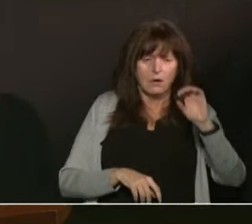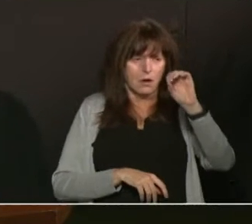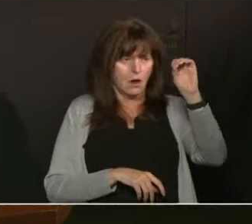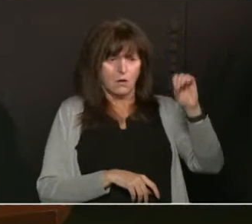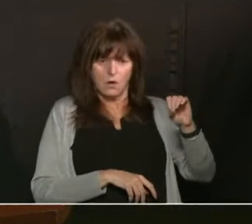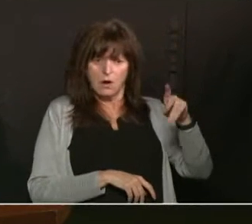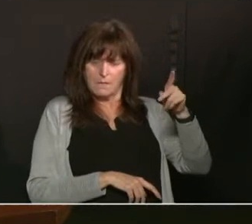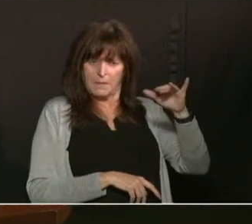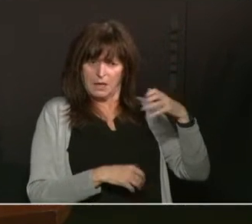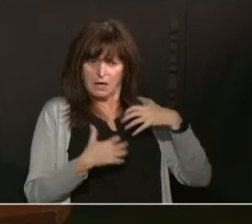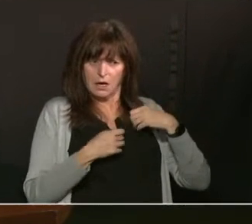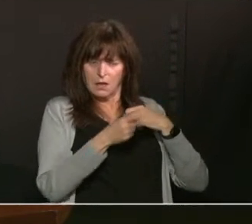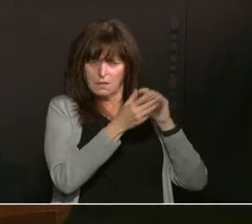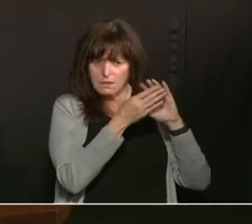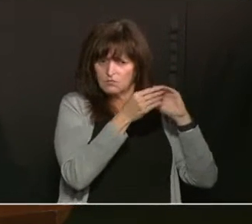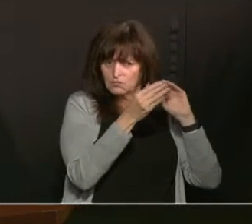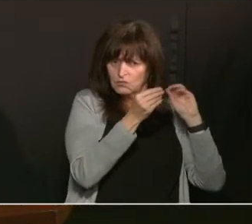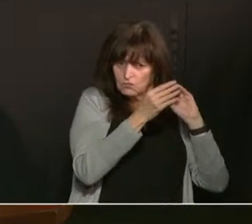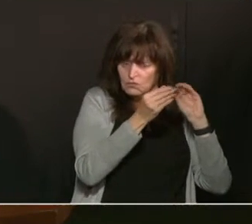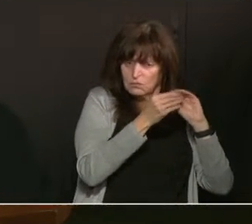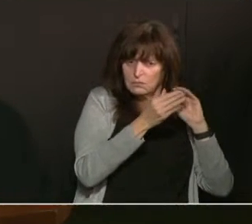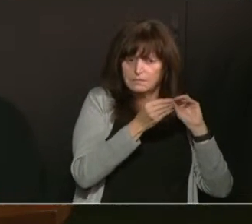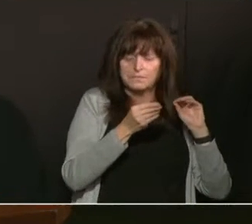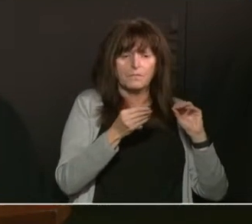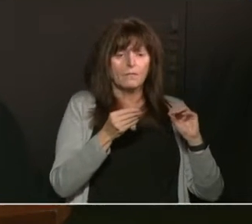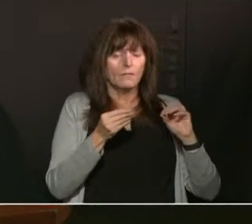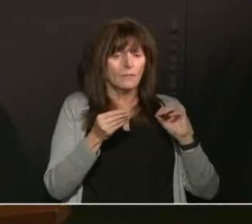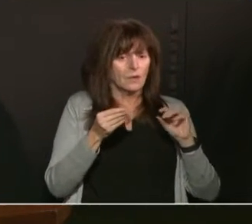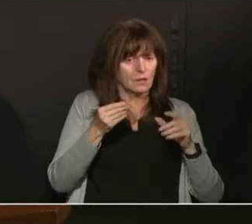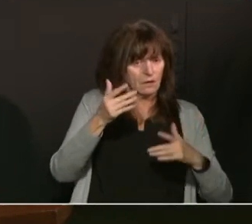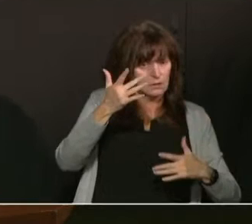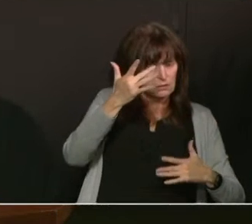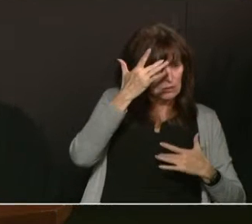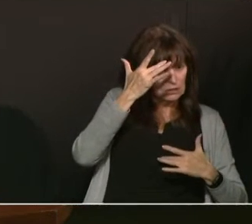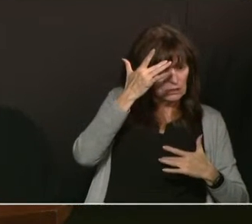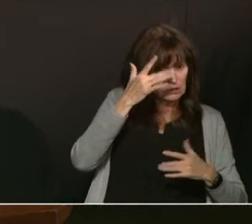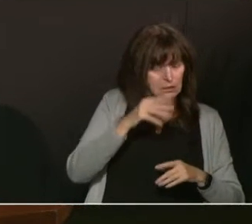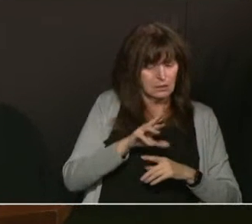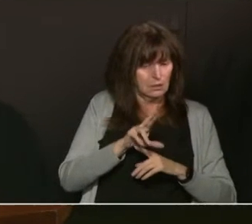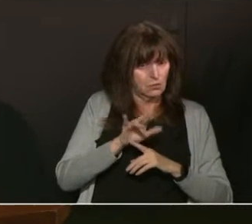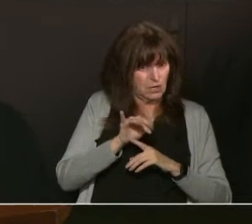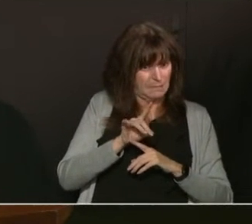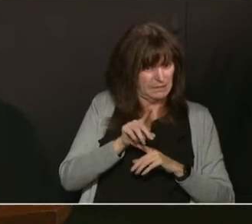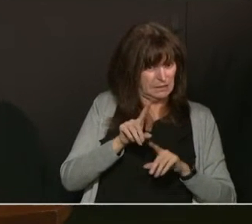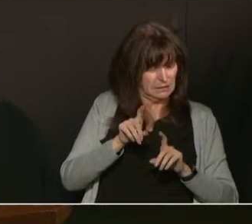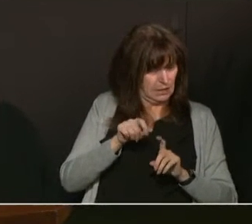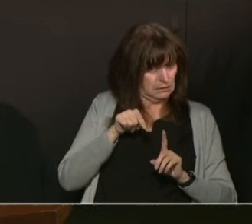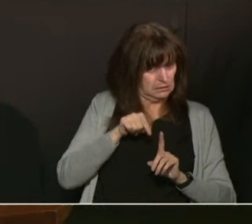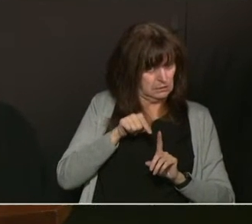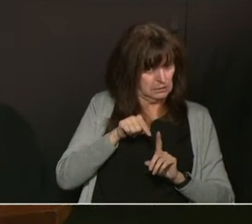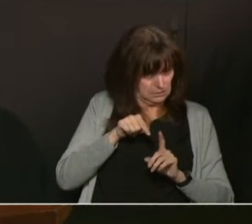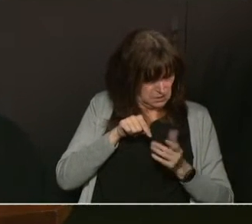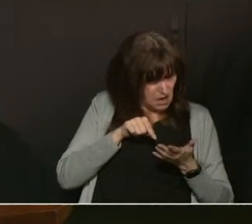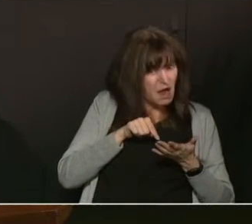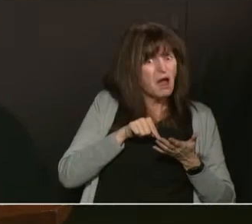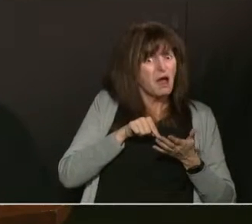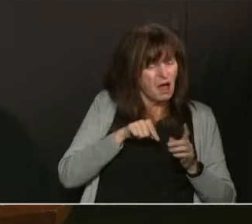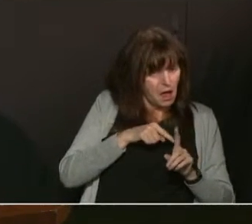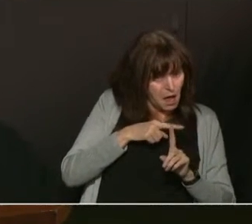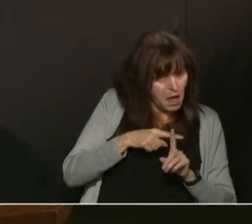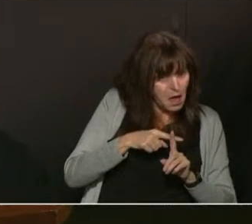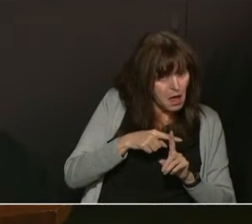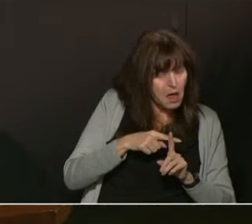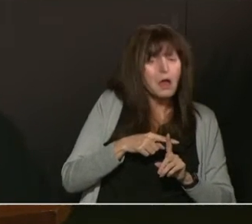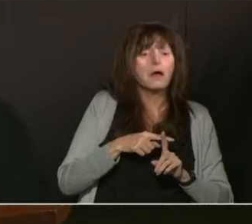had a positive rapid test. In Peterborough, they're going to start allowing residents to upload their positive rapid